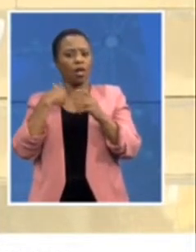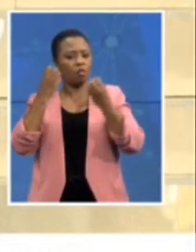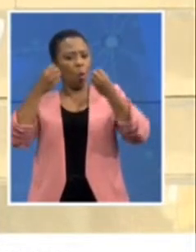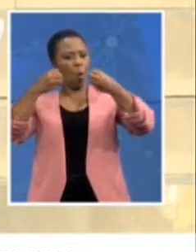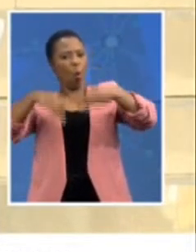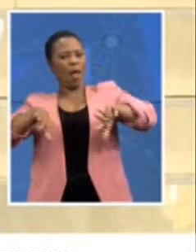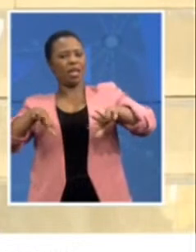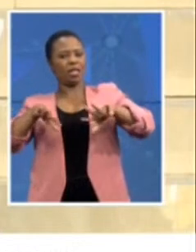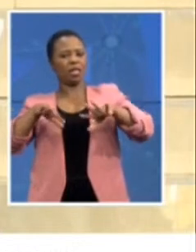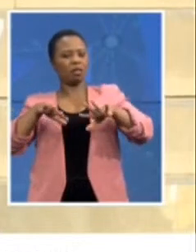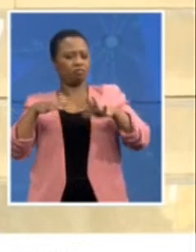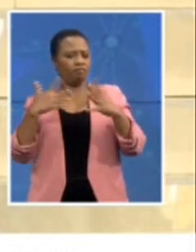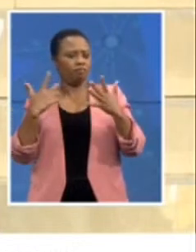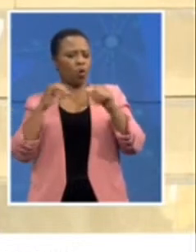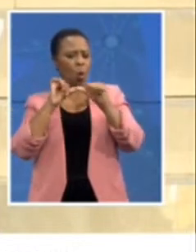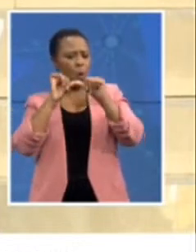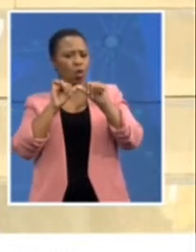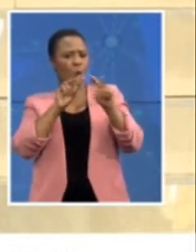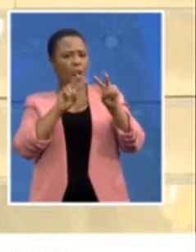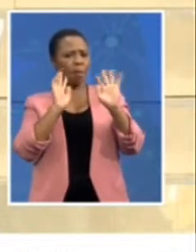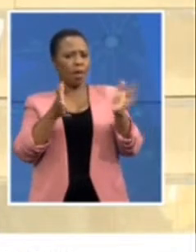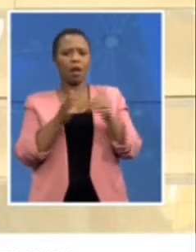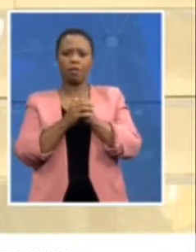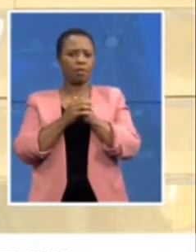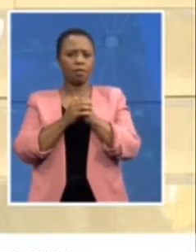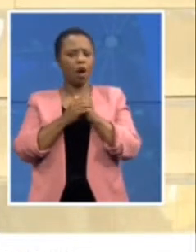Go well, Gogo. Rest in peace.